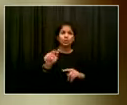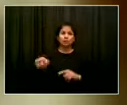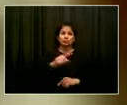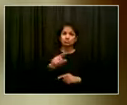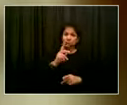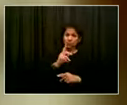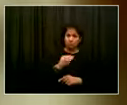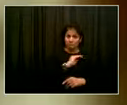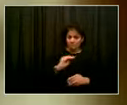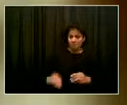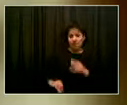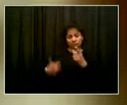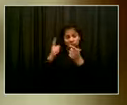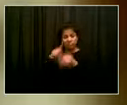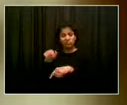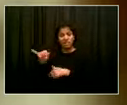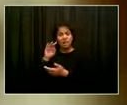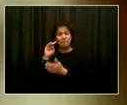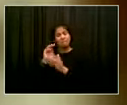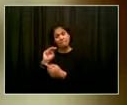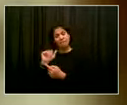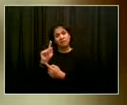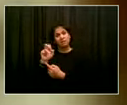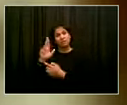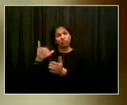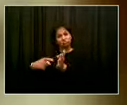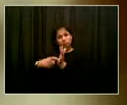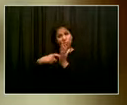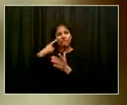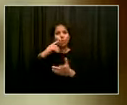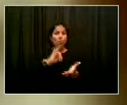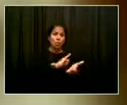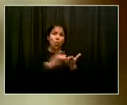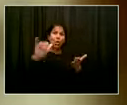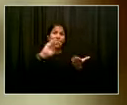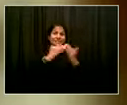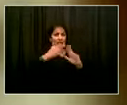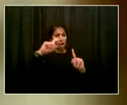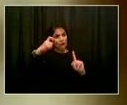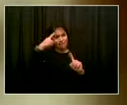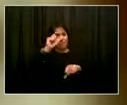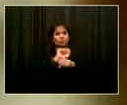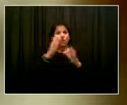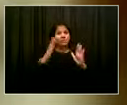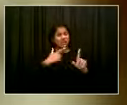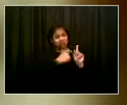in getting our city workforce vaccinated is really impressive.